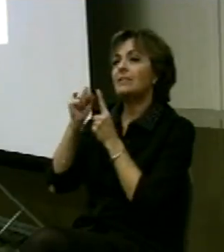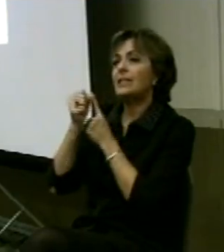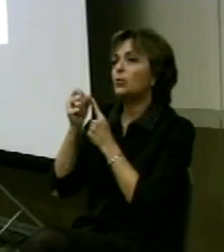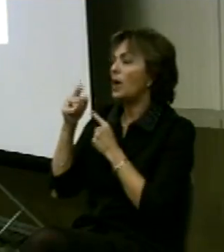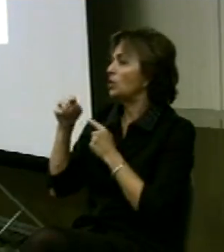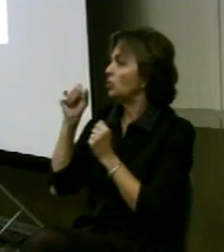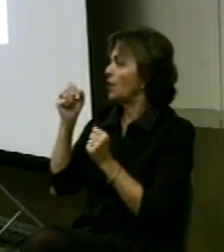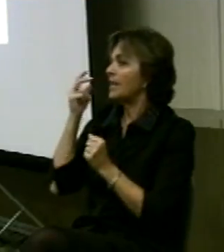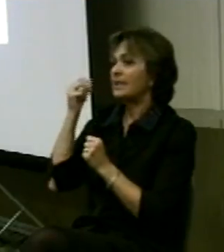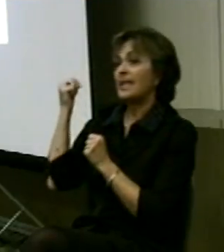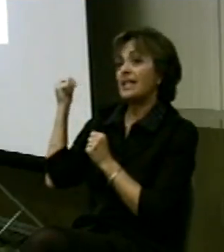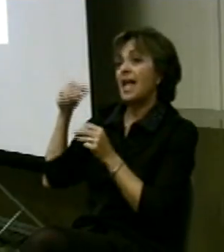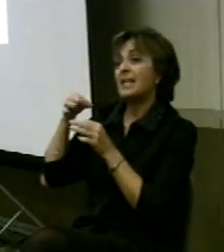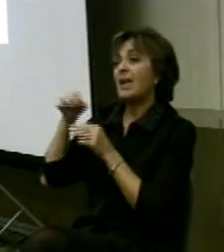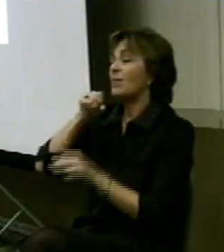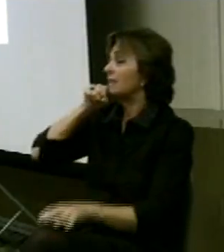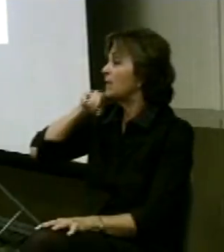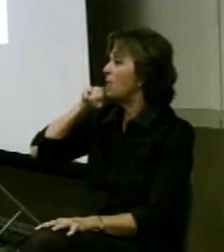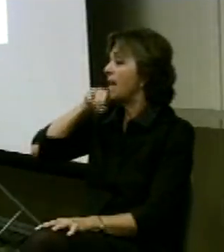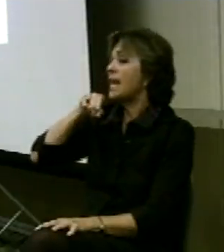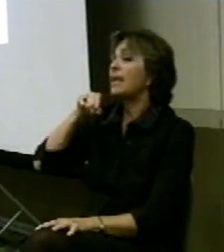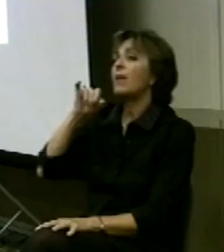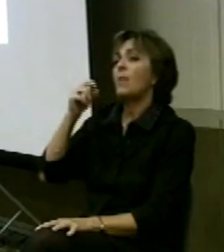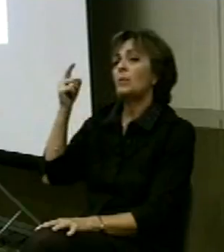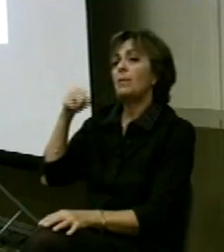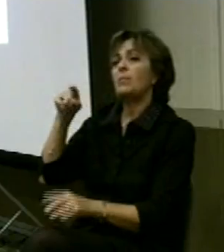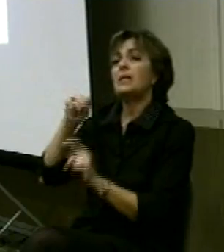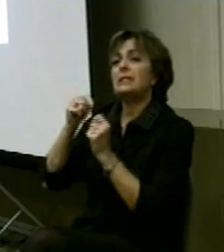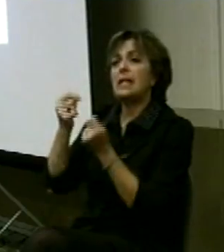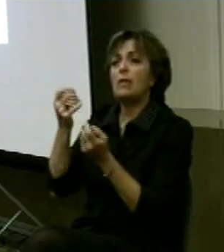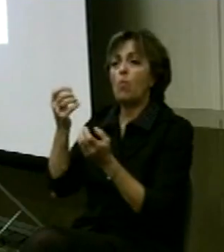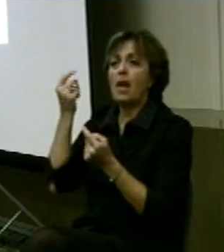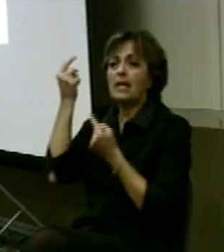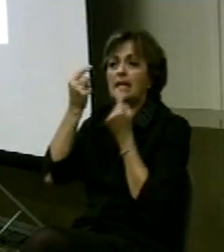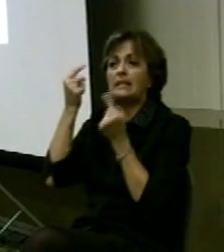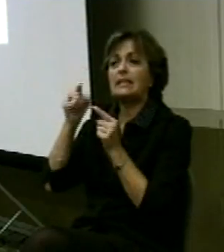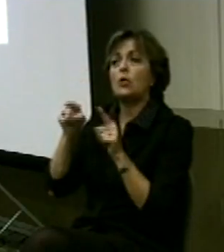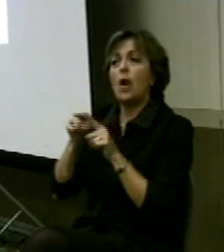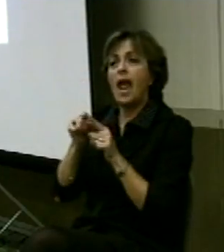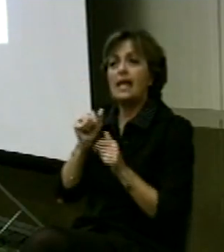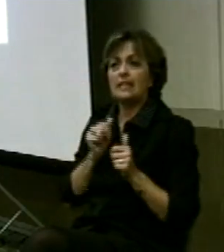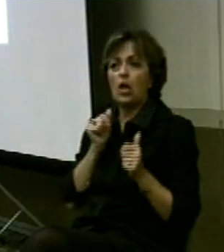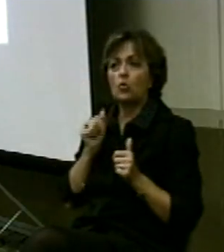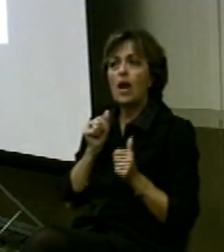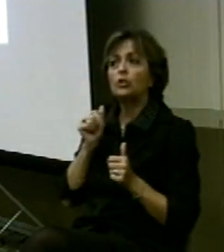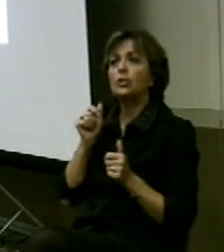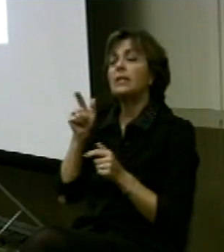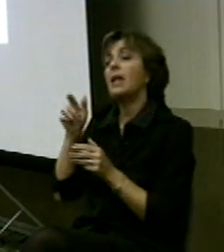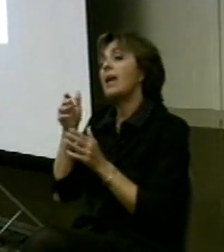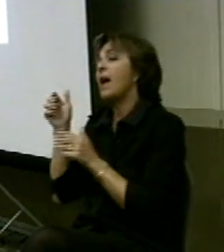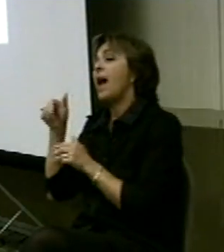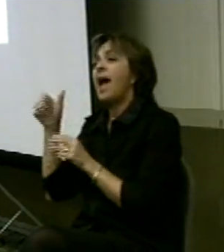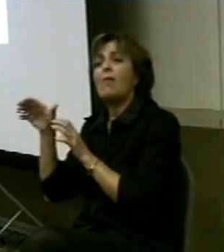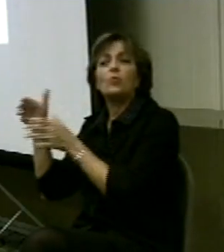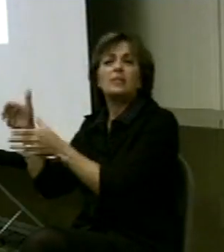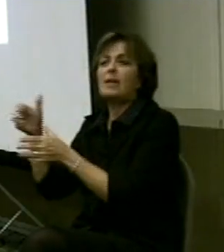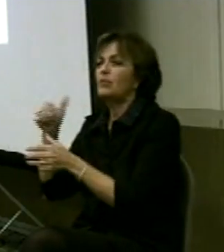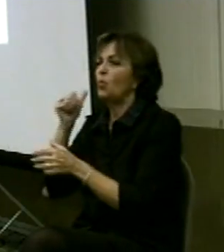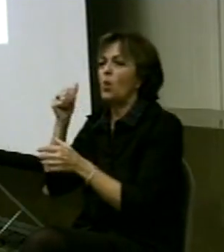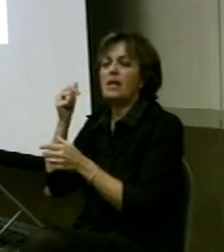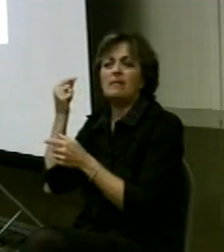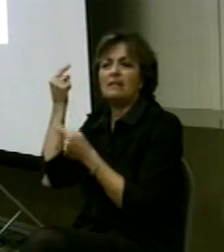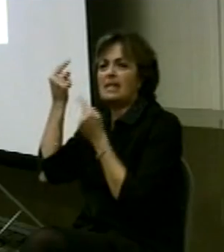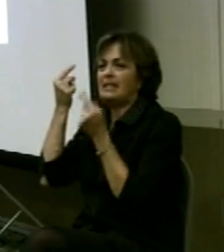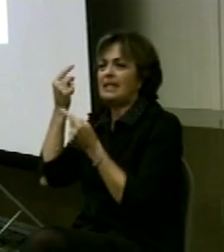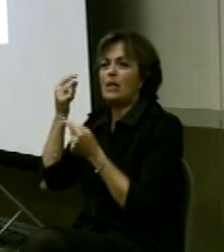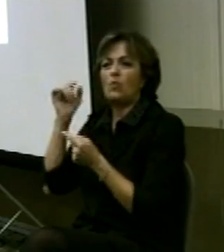see in this definition, spitting was something that the team wanted to consider as aggression, where there are other teams that would not determine spitting as an